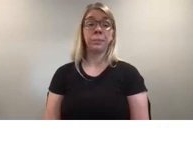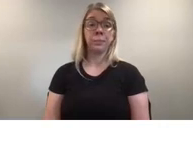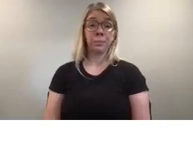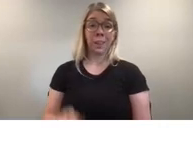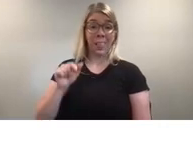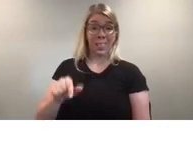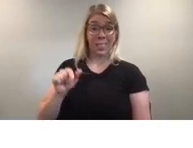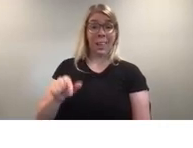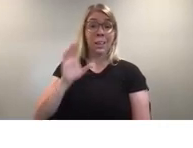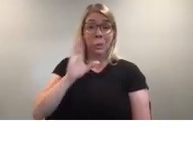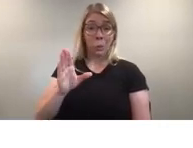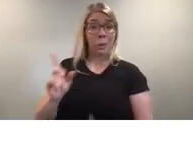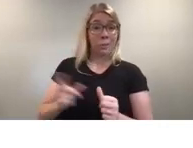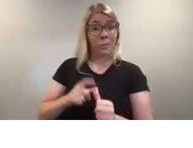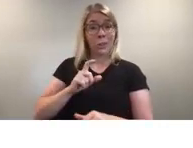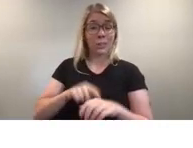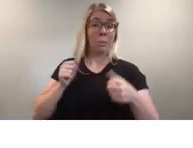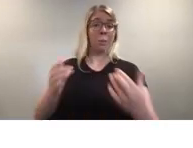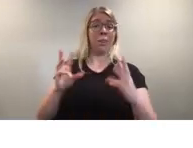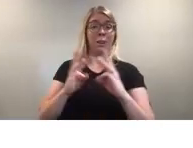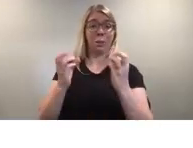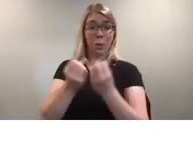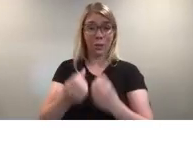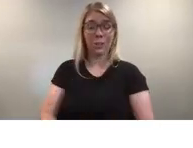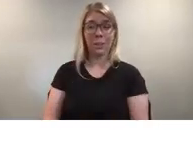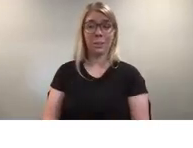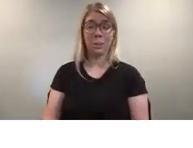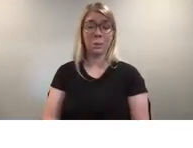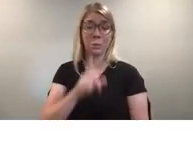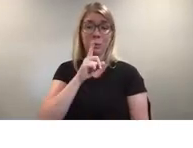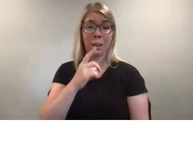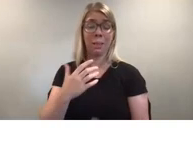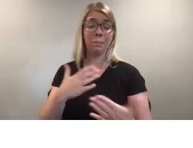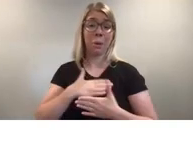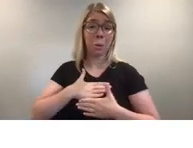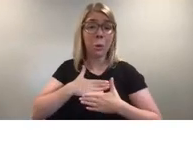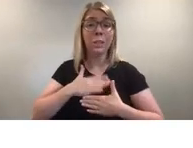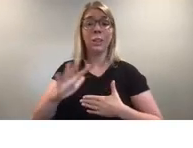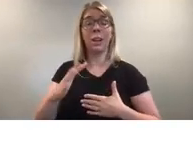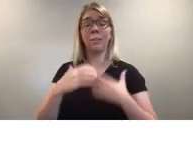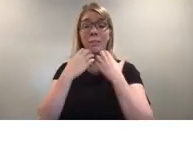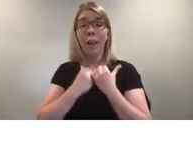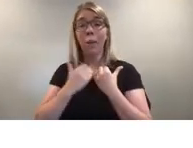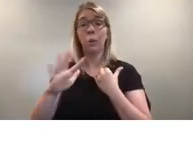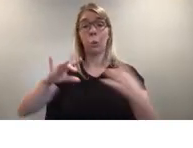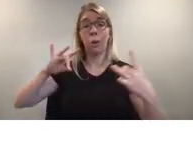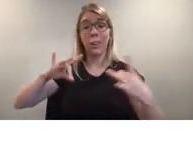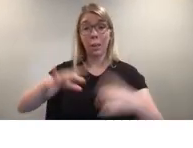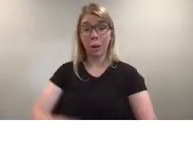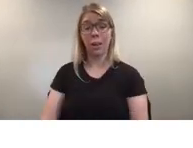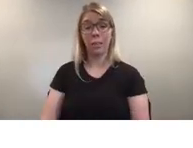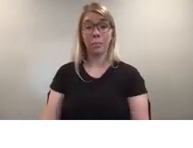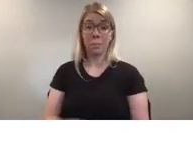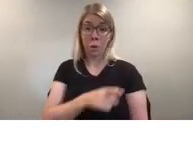this is indeed the first time we're giving this workshop. So we really value and appreciate your candid feedback. You all, our